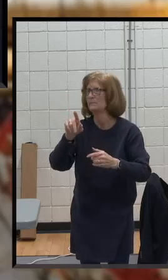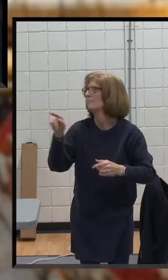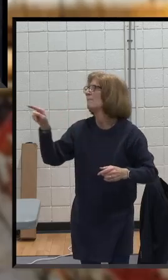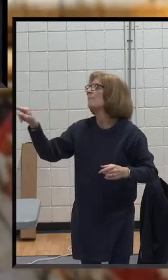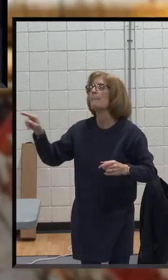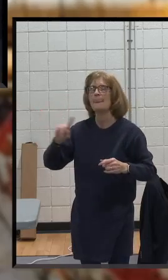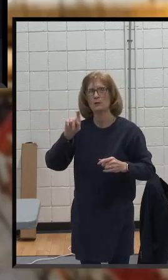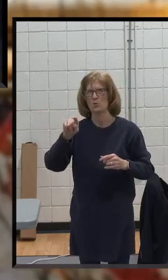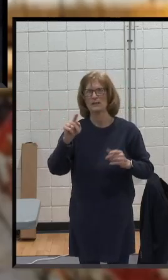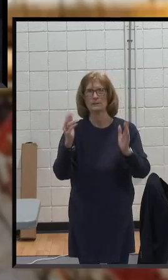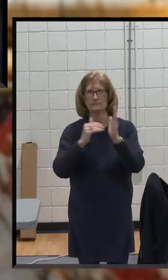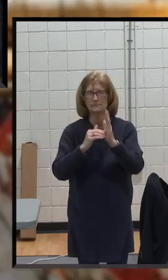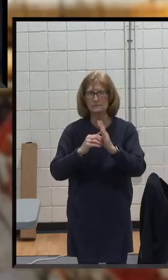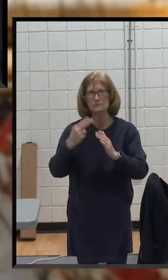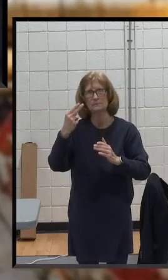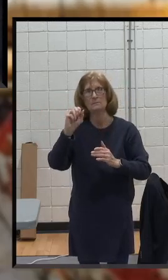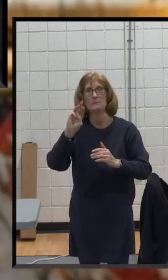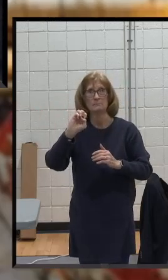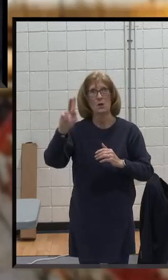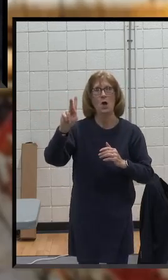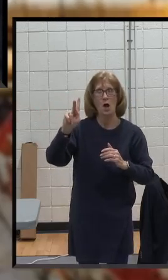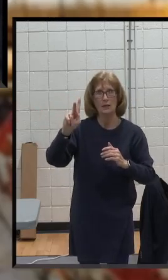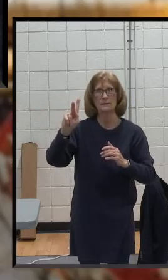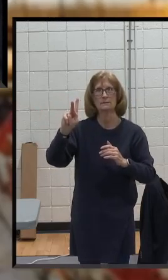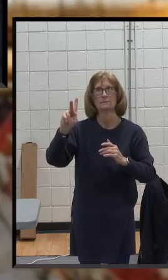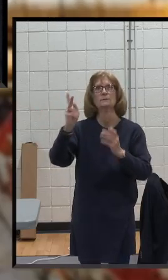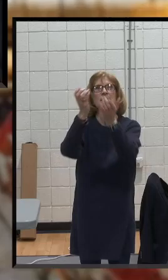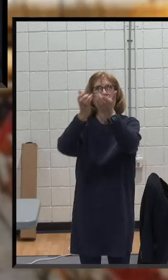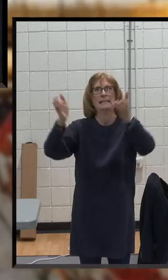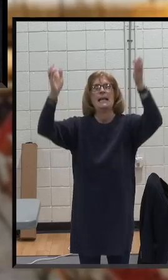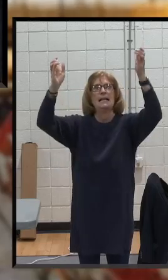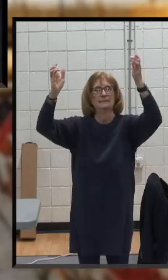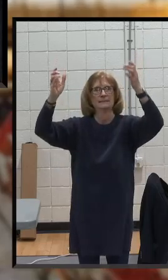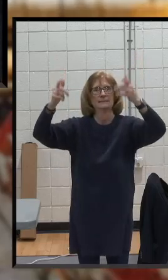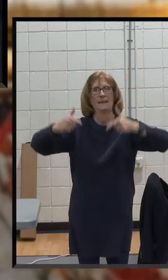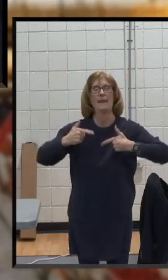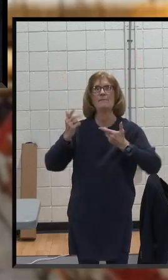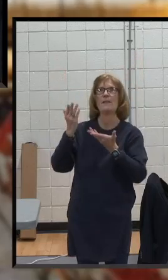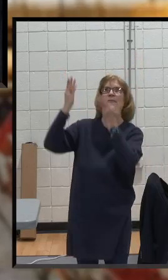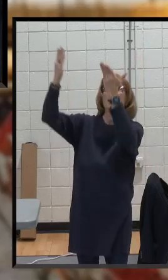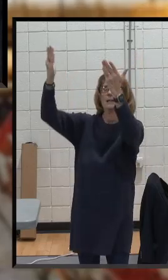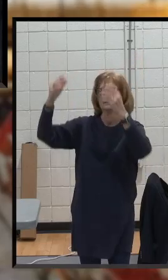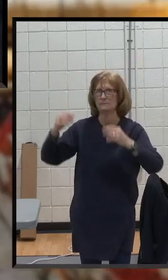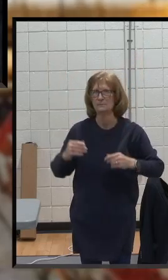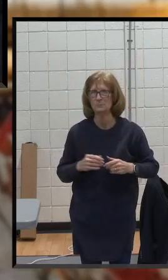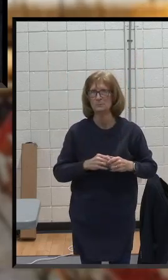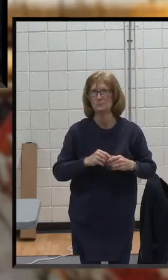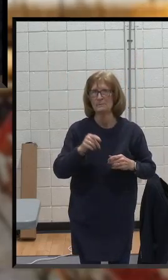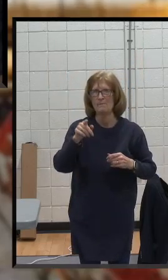Yeah, the question was about a hawk's nest that historically has been on the bridge there, that has,